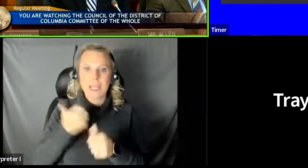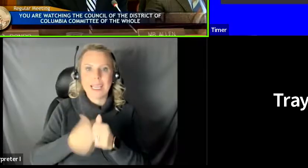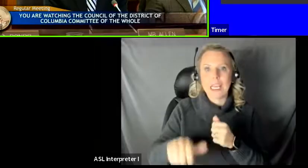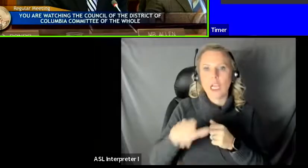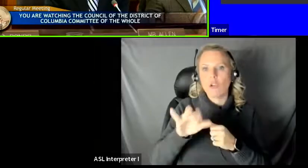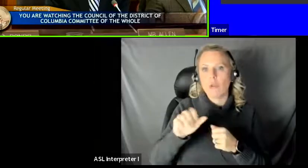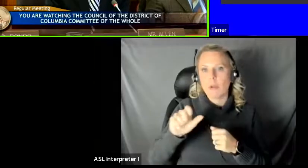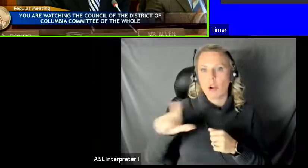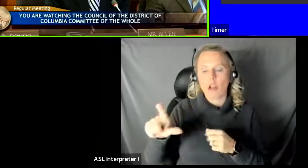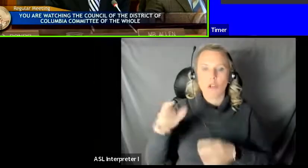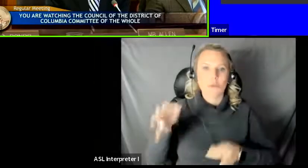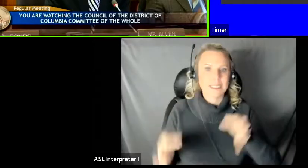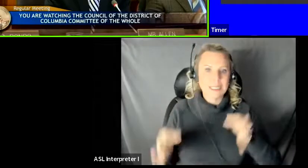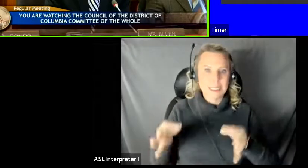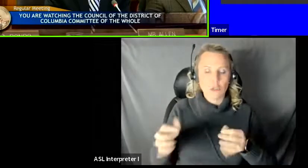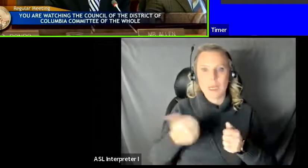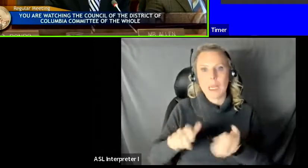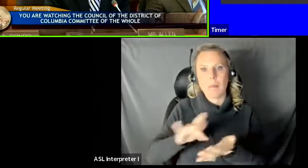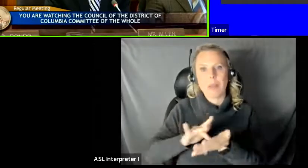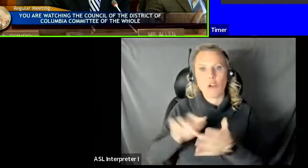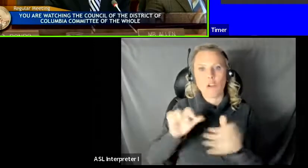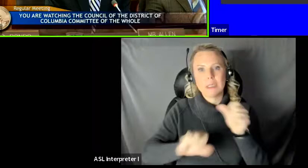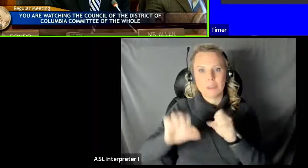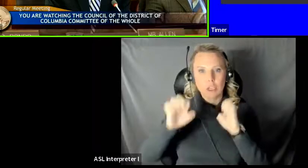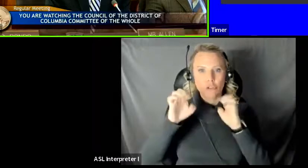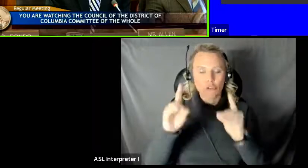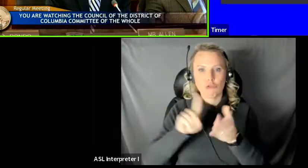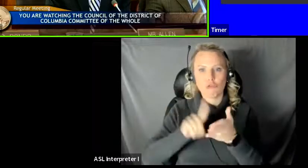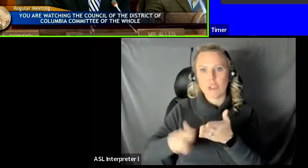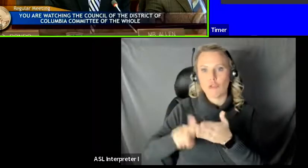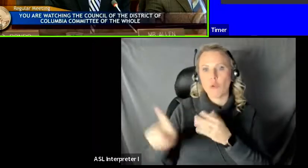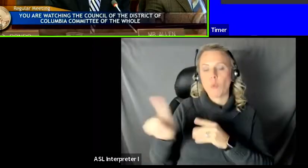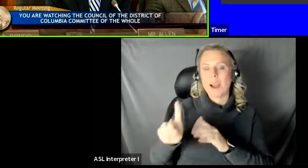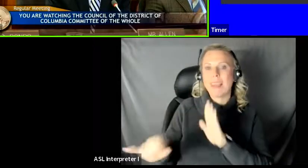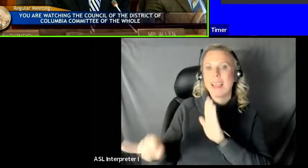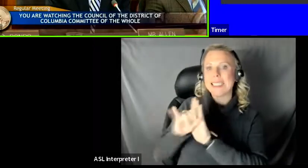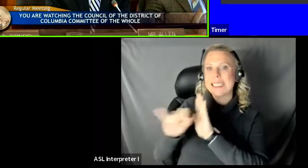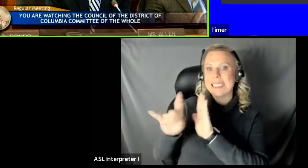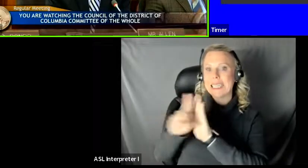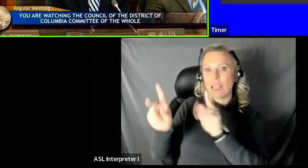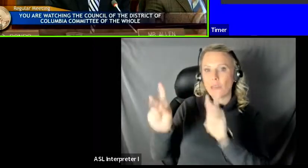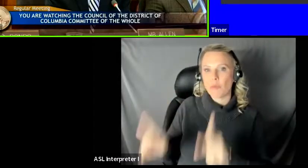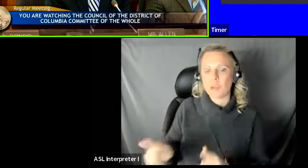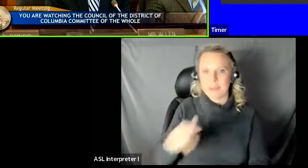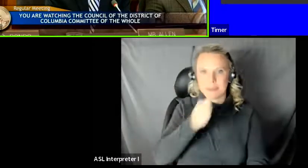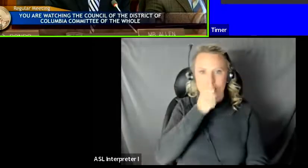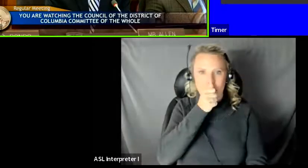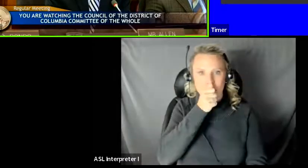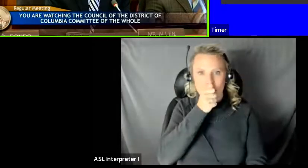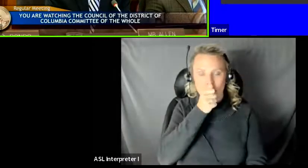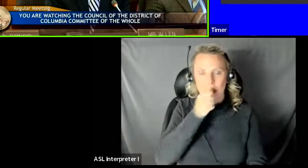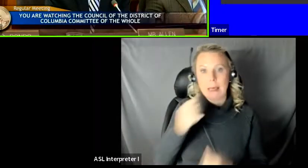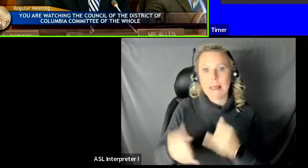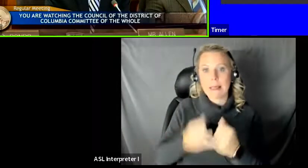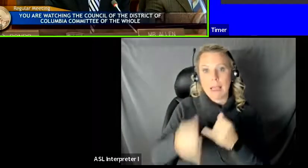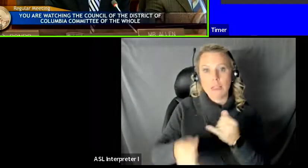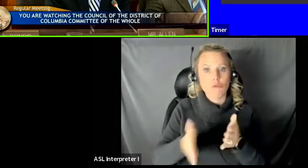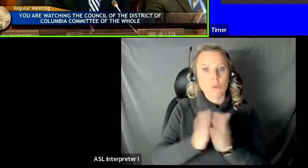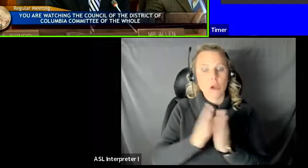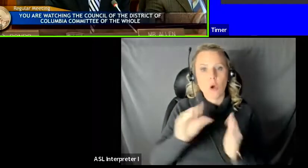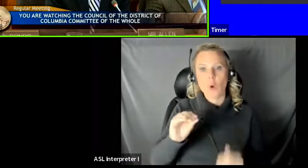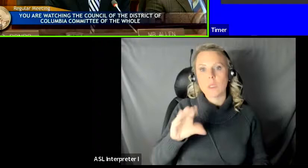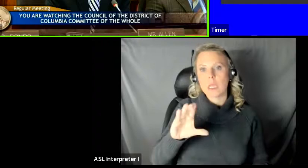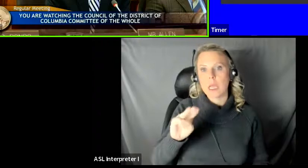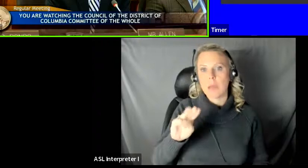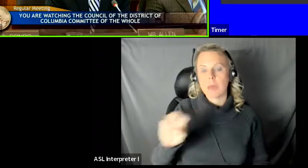proceedings, or for use in medical or scientific education or research where the identity of the individual is confidential. Lastly, at the request of OCME,